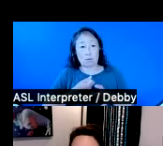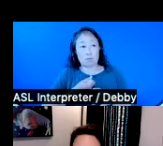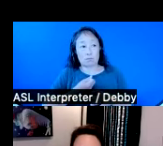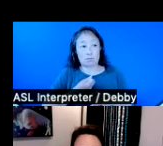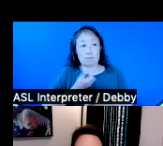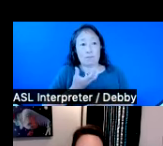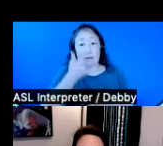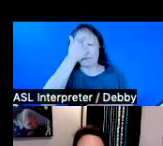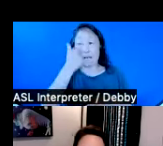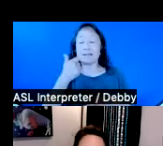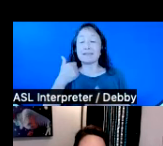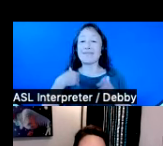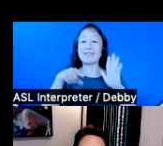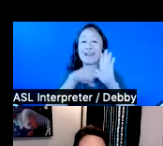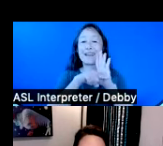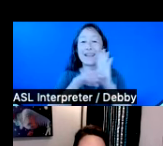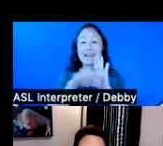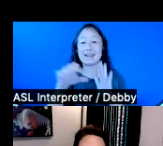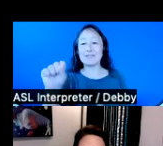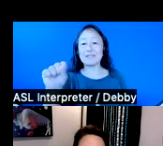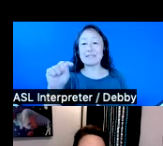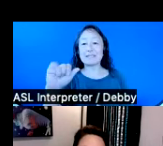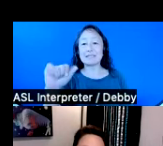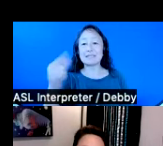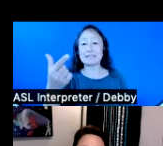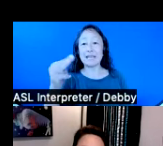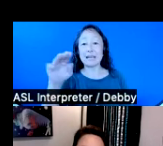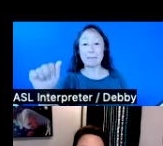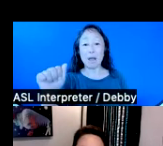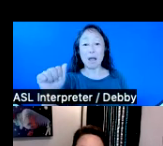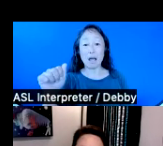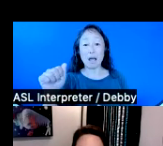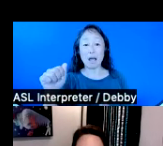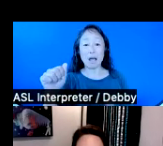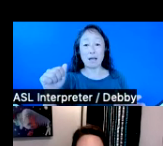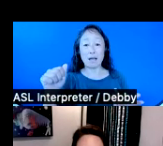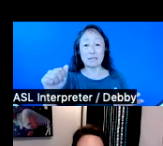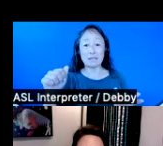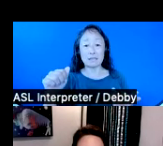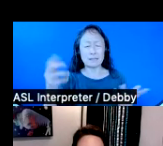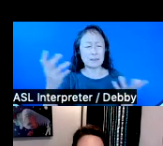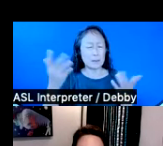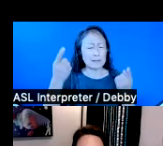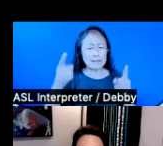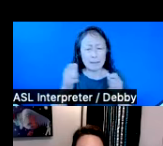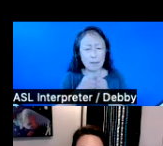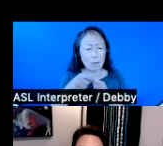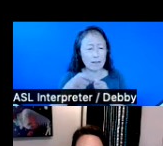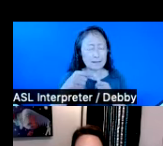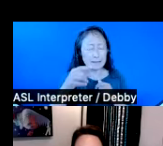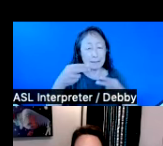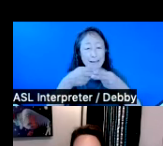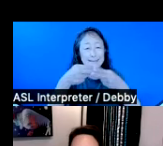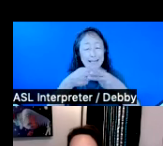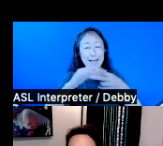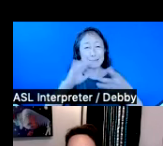services that we might seek or get. What in the world is going on with this? I'm going backwards and